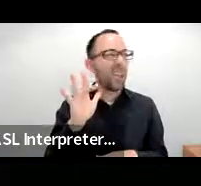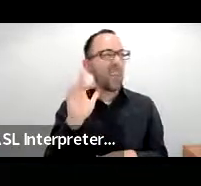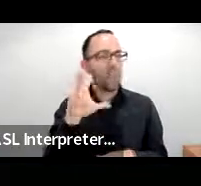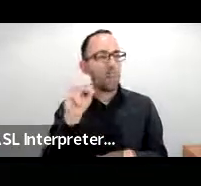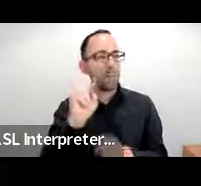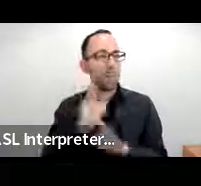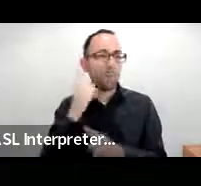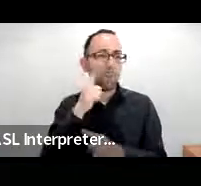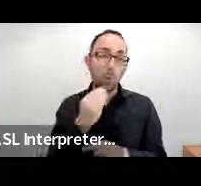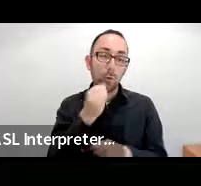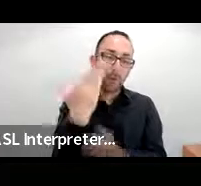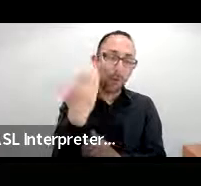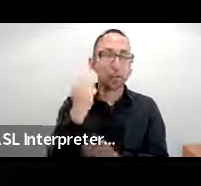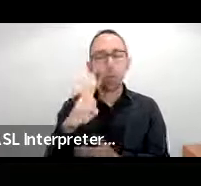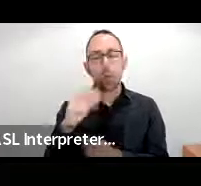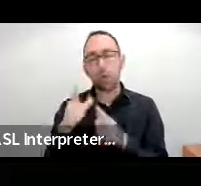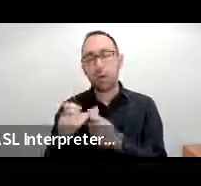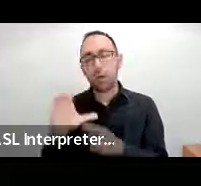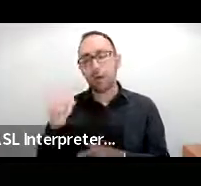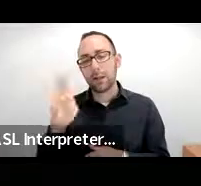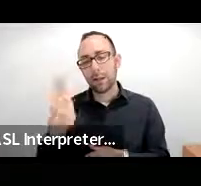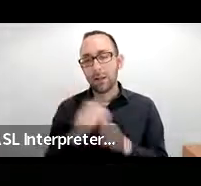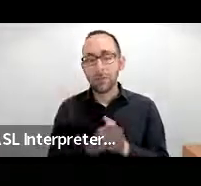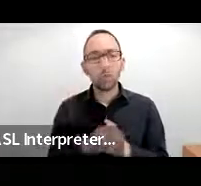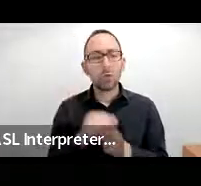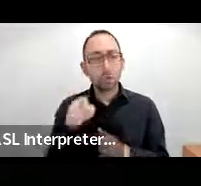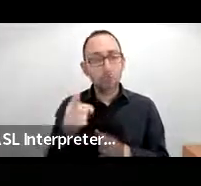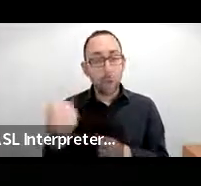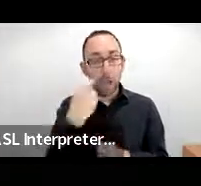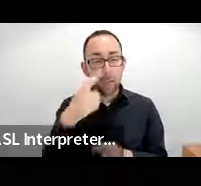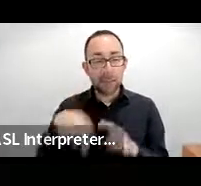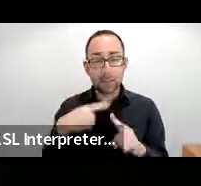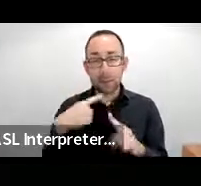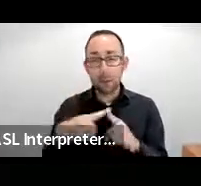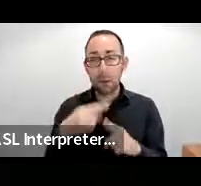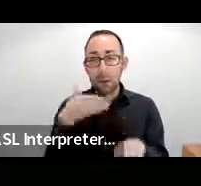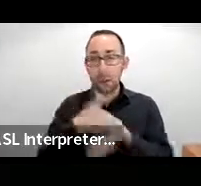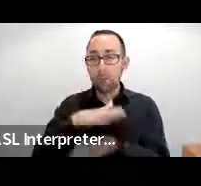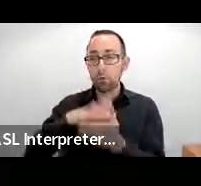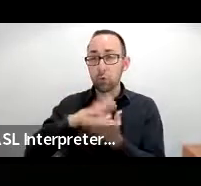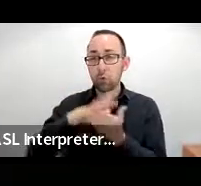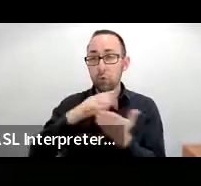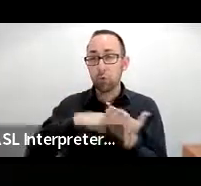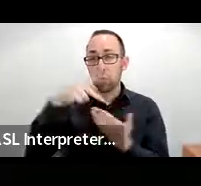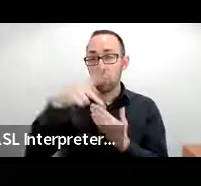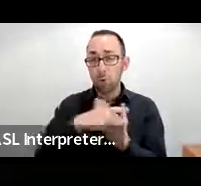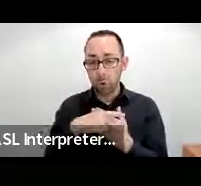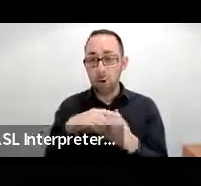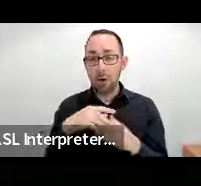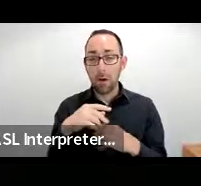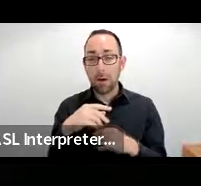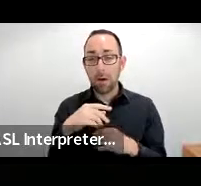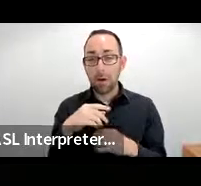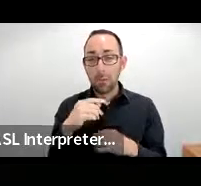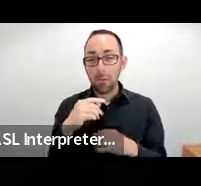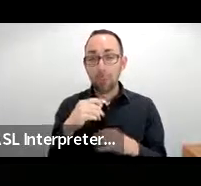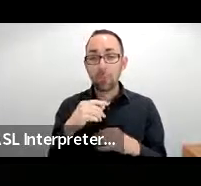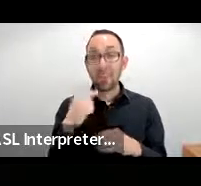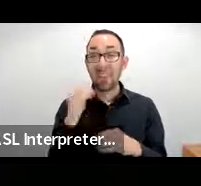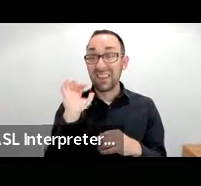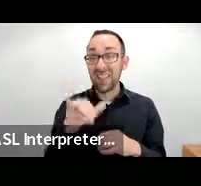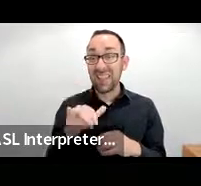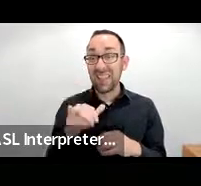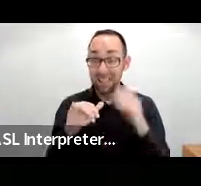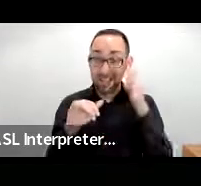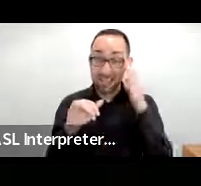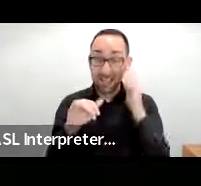club. And again, I think you were asking about the after school programs and when we will get that information to